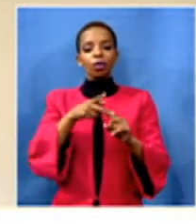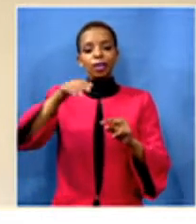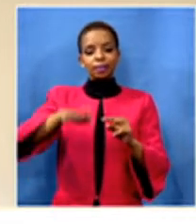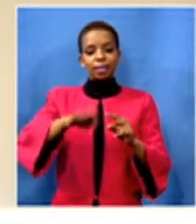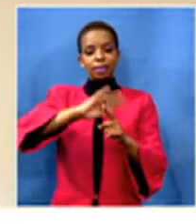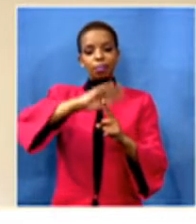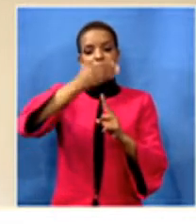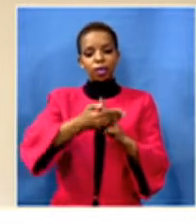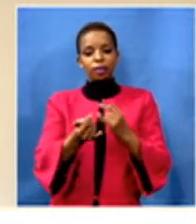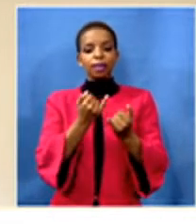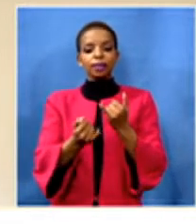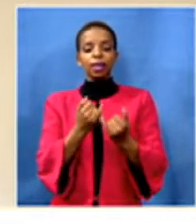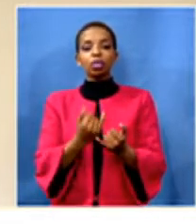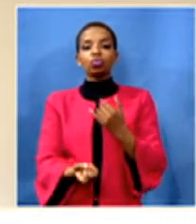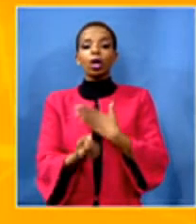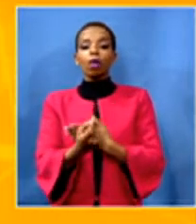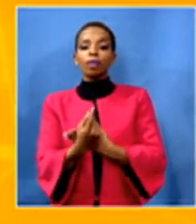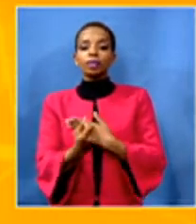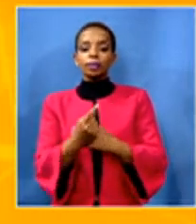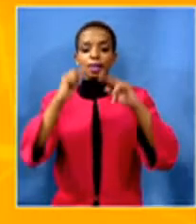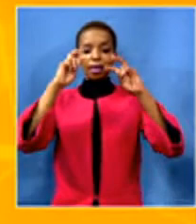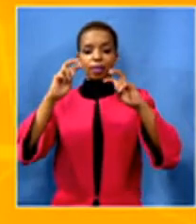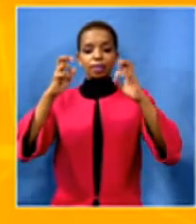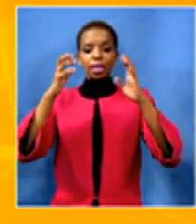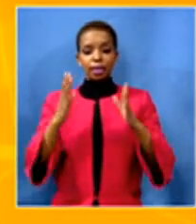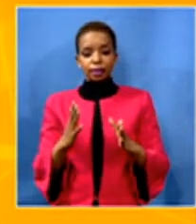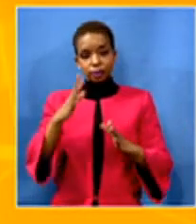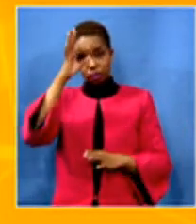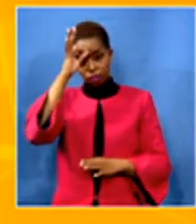Sexual Offences Investigating Office at the SAPS. We take a break.